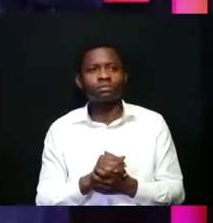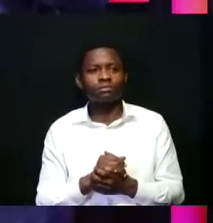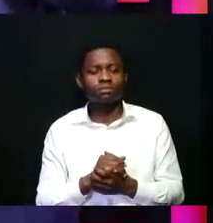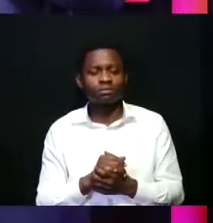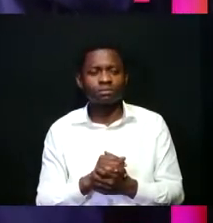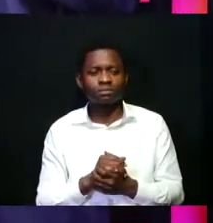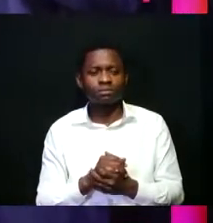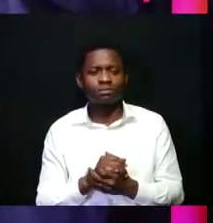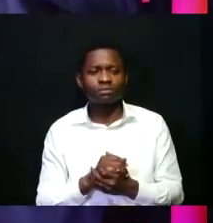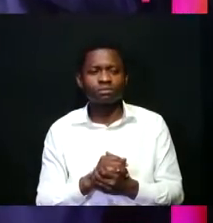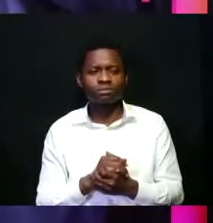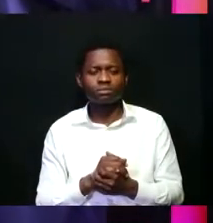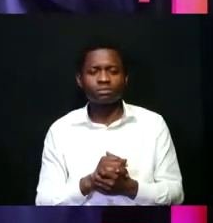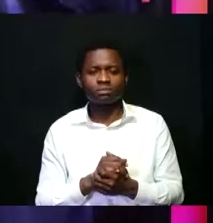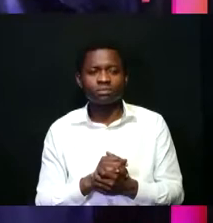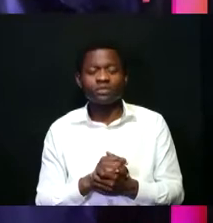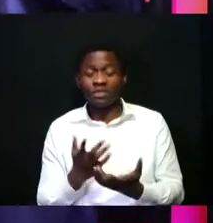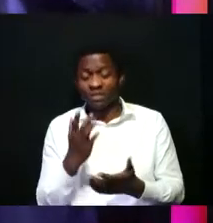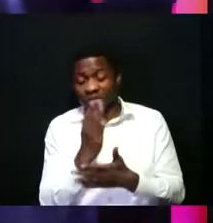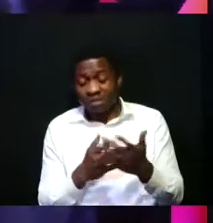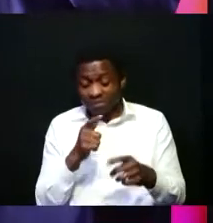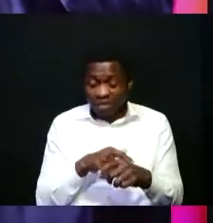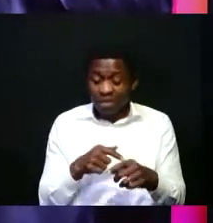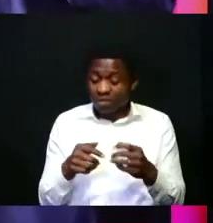that sometimes directly.